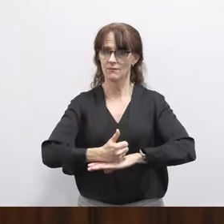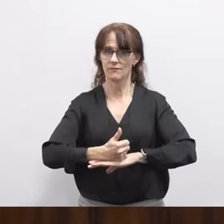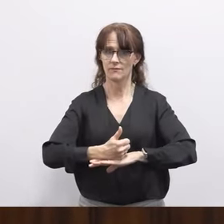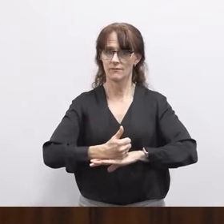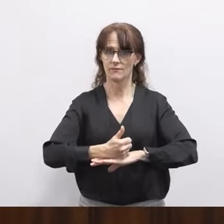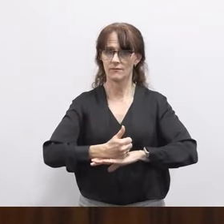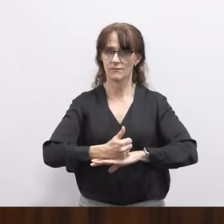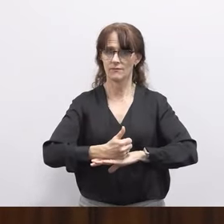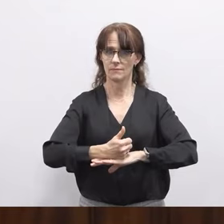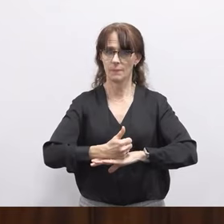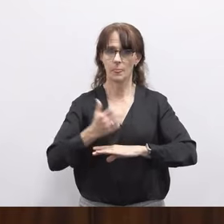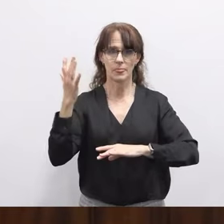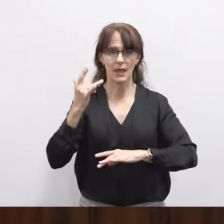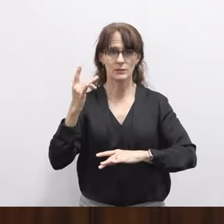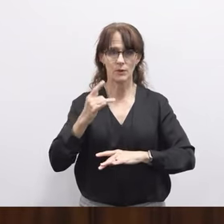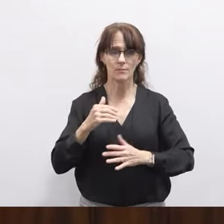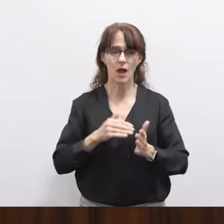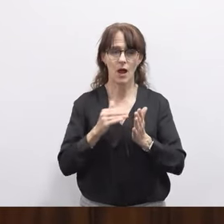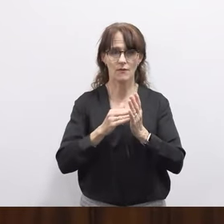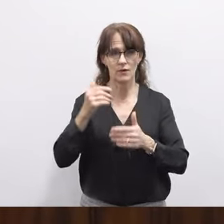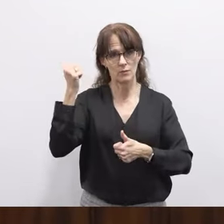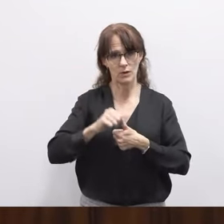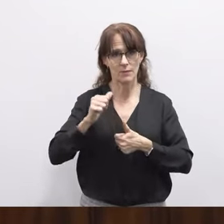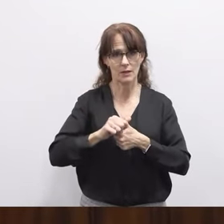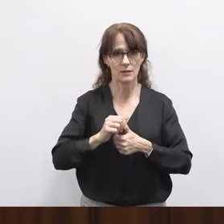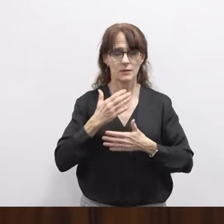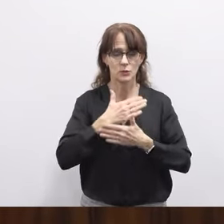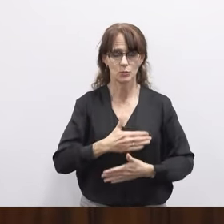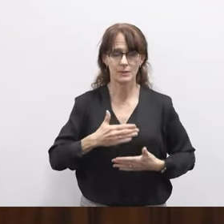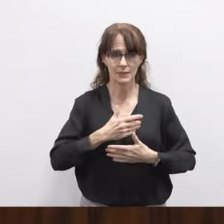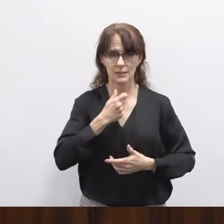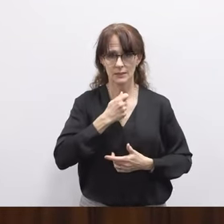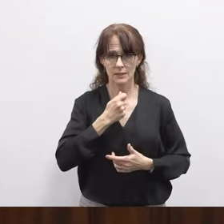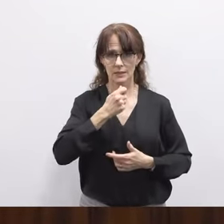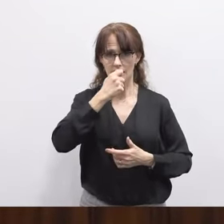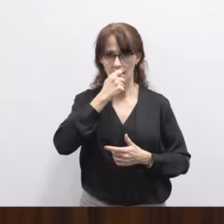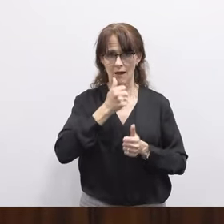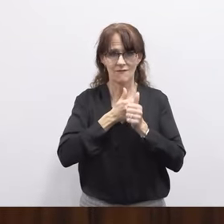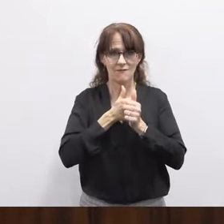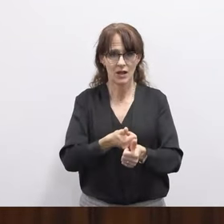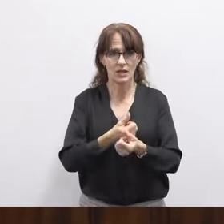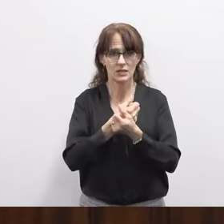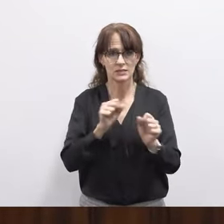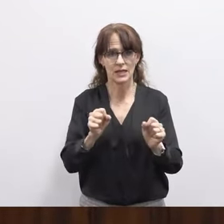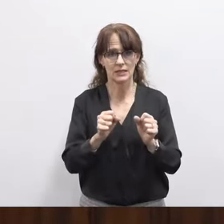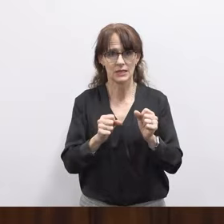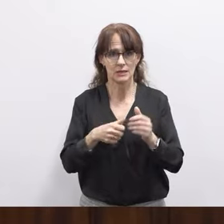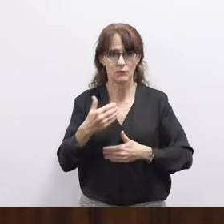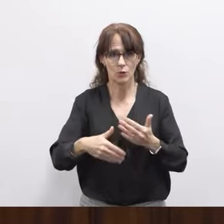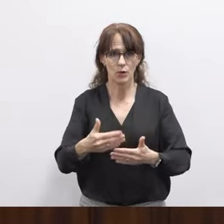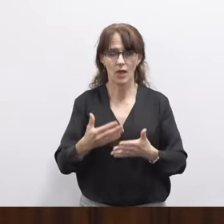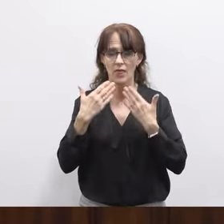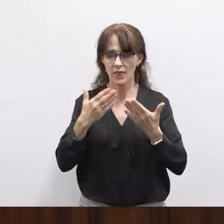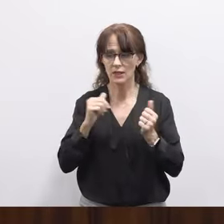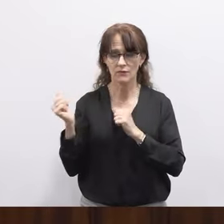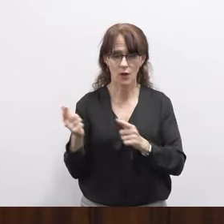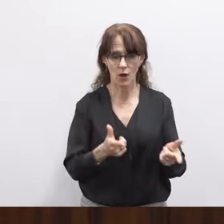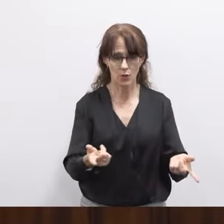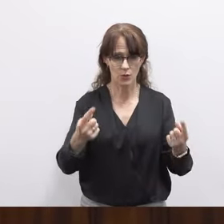So that is why I'm often reminding speakers to please continue following our safety protocols. But thank you for everyone that